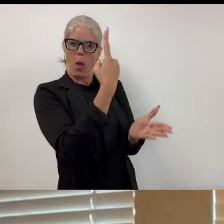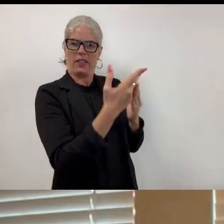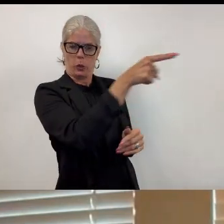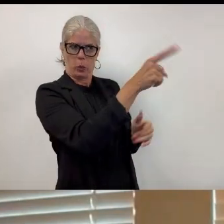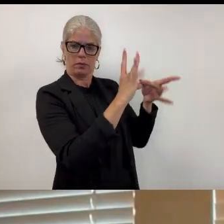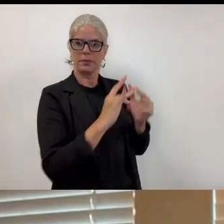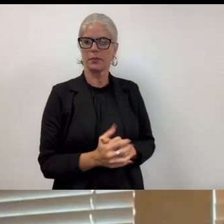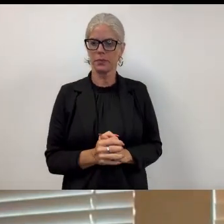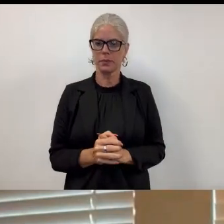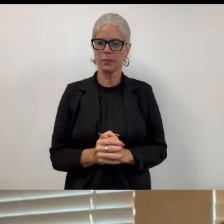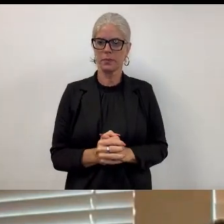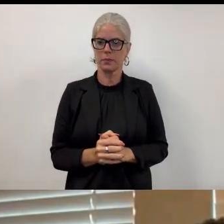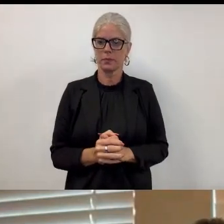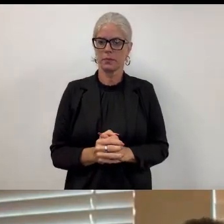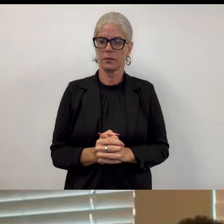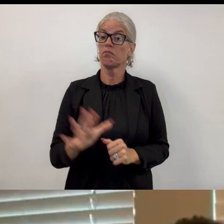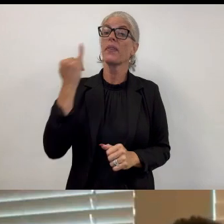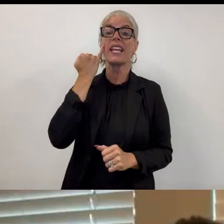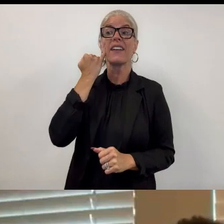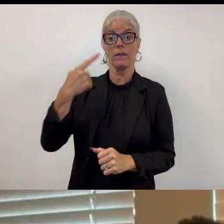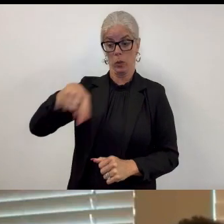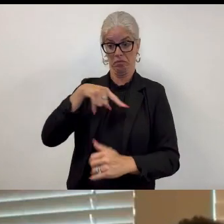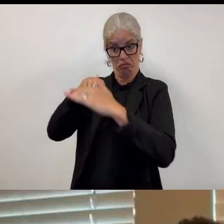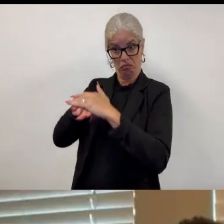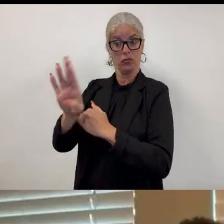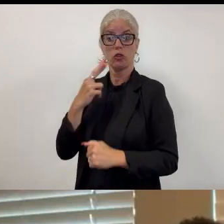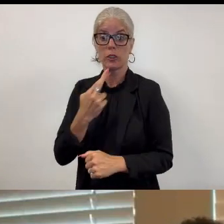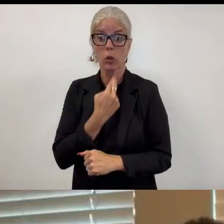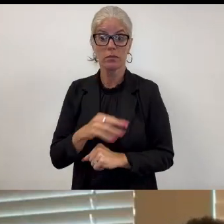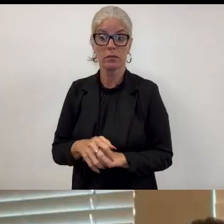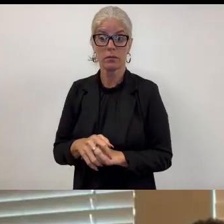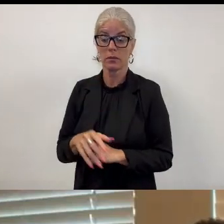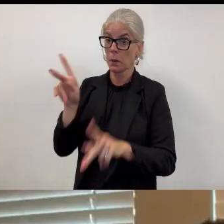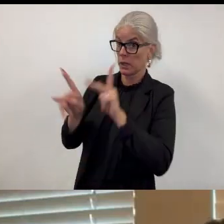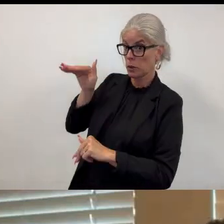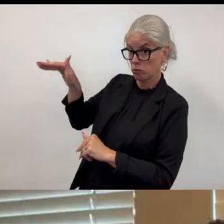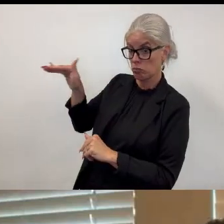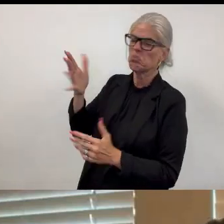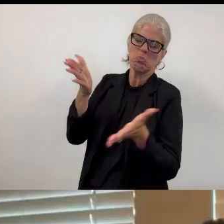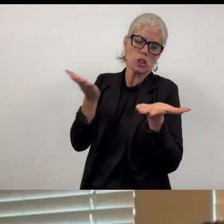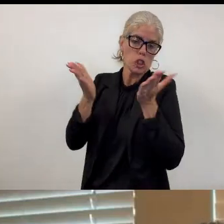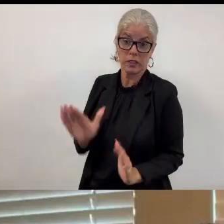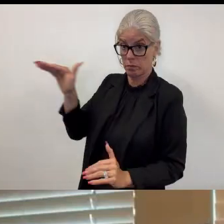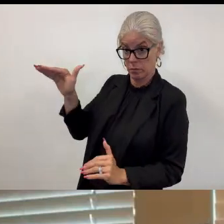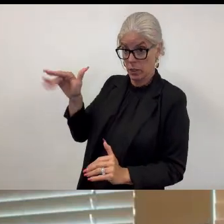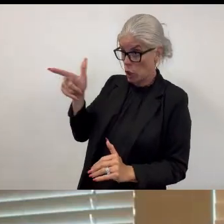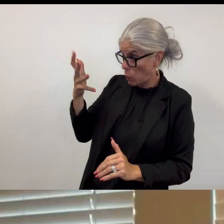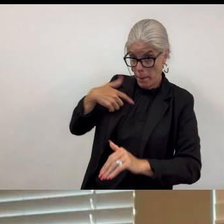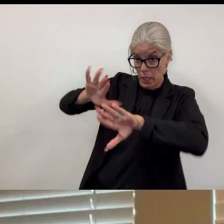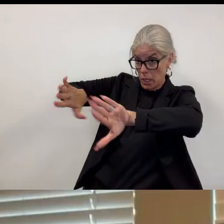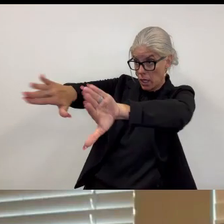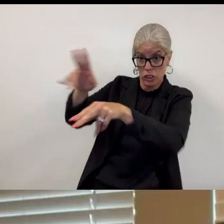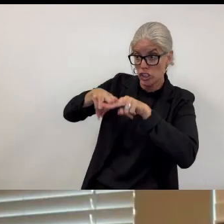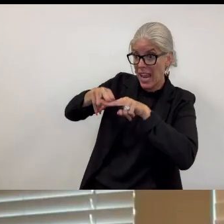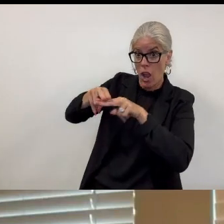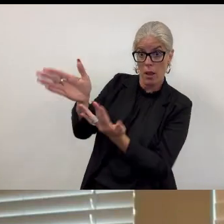And if I may really kind of highlight one thing that you just shared, Nurse Linda, is the piece of going to a restaurant and being asked